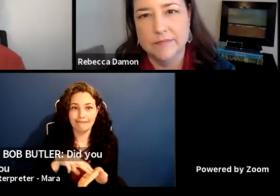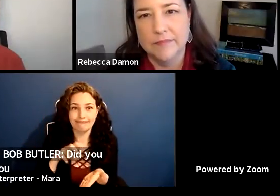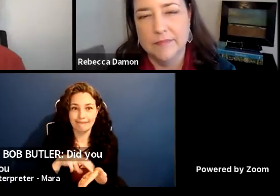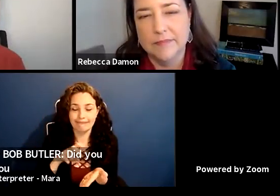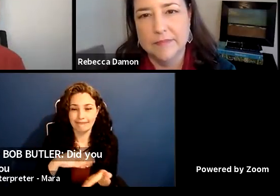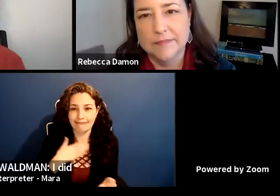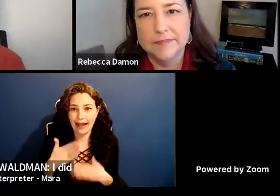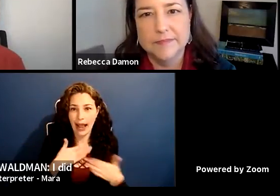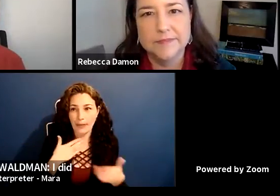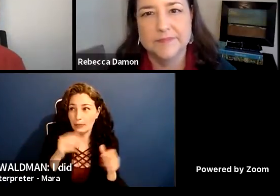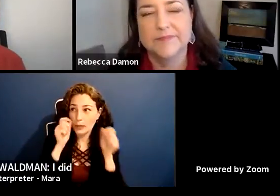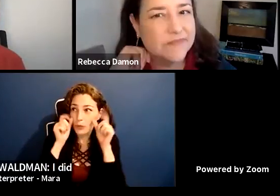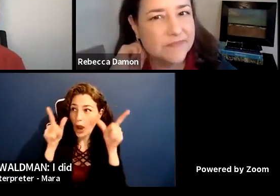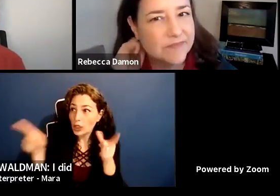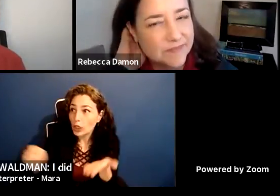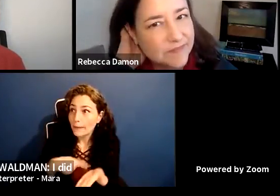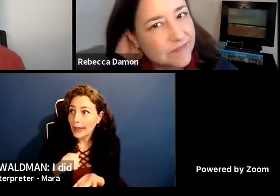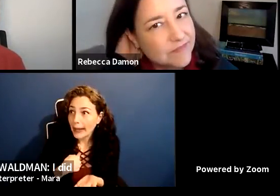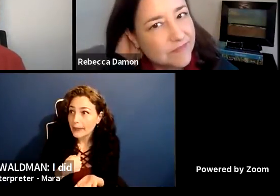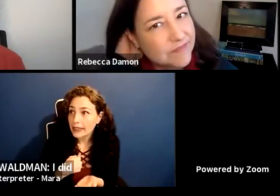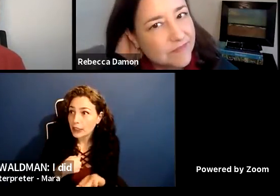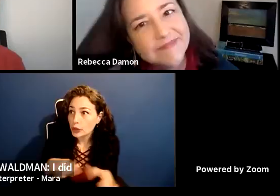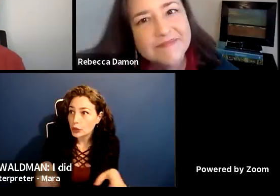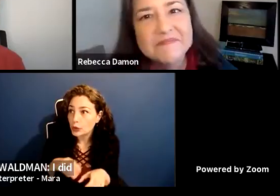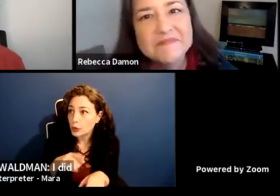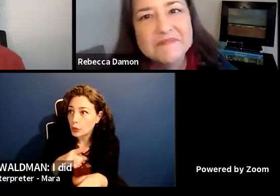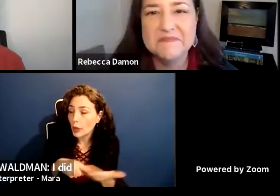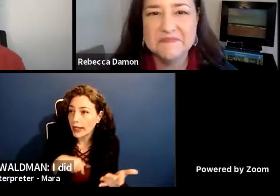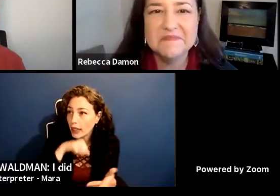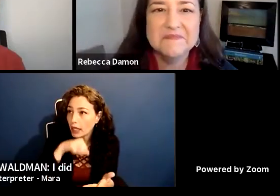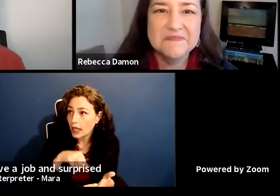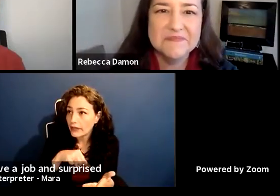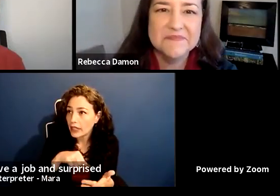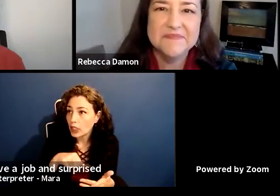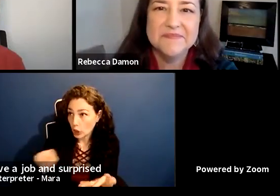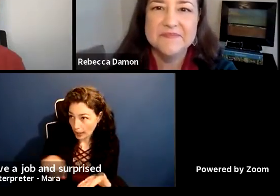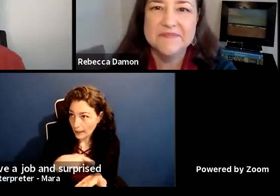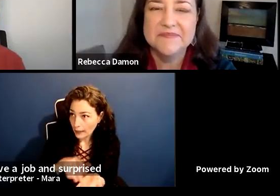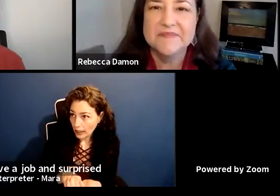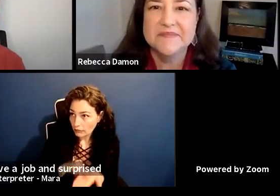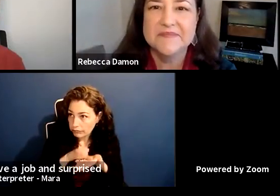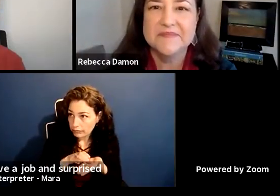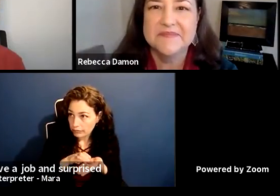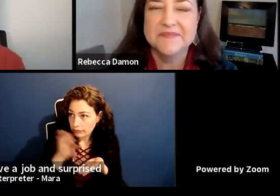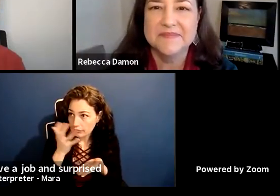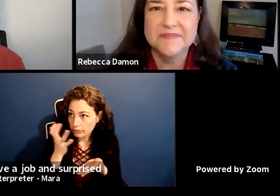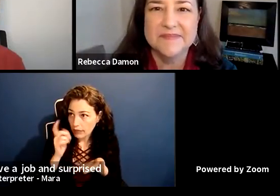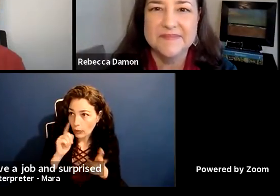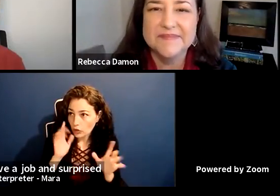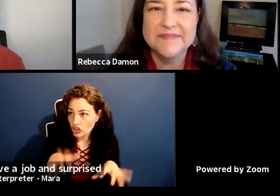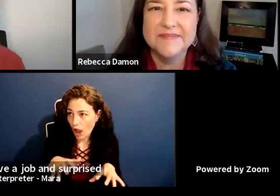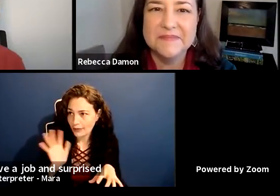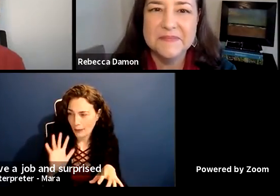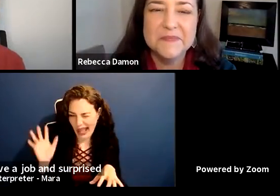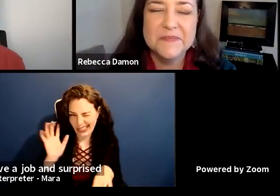someone was paying me to be doing what I was doing. They weren't paying me that much, but it was a shock at the